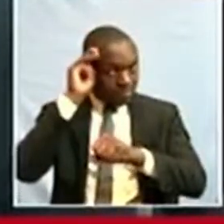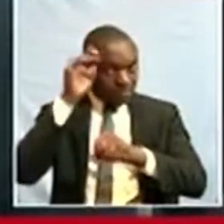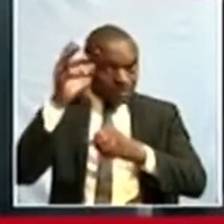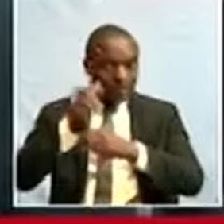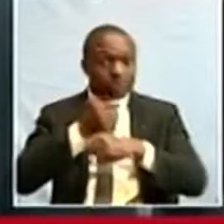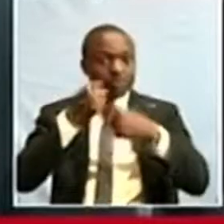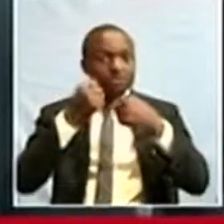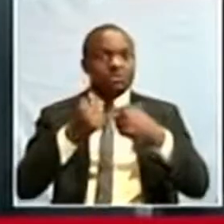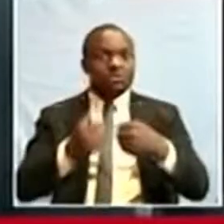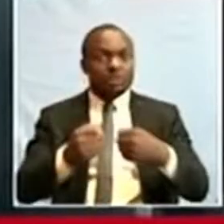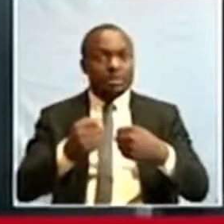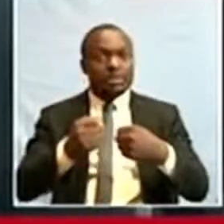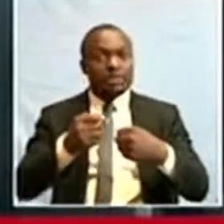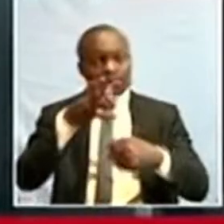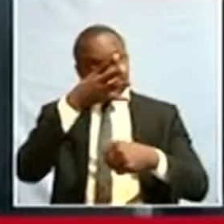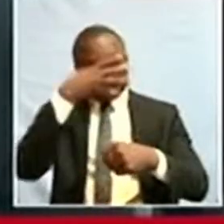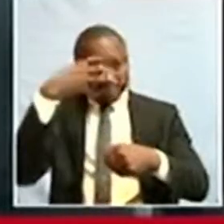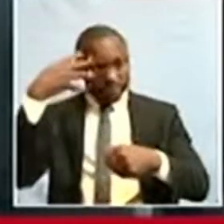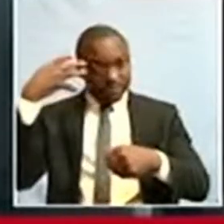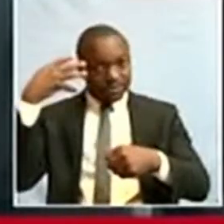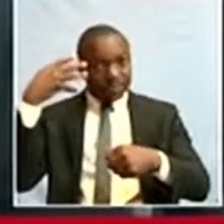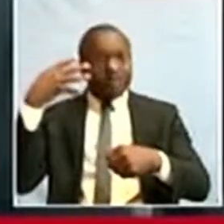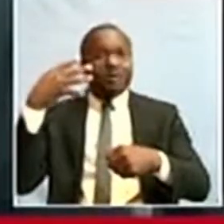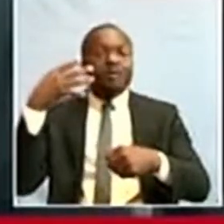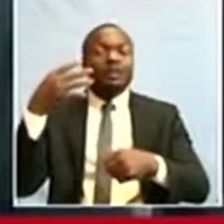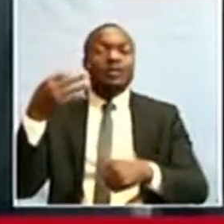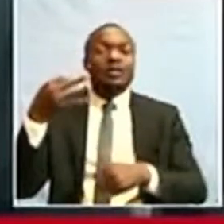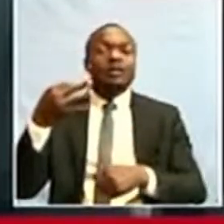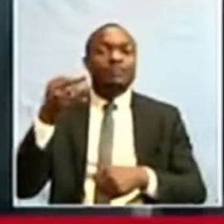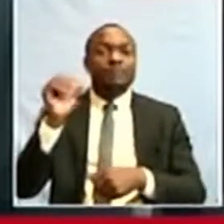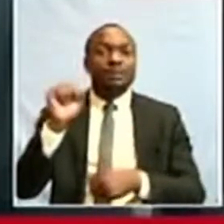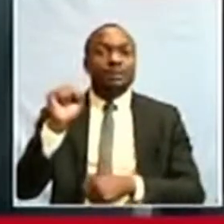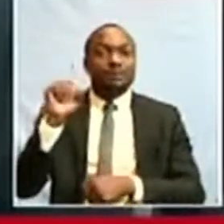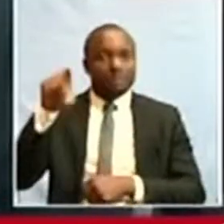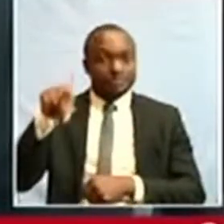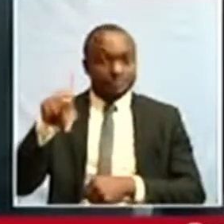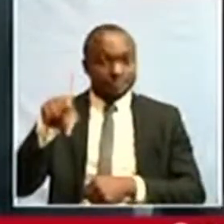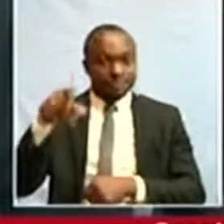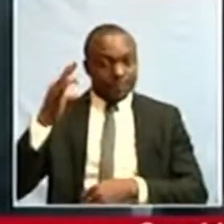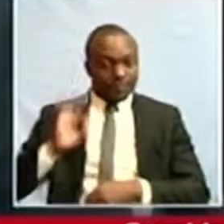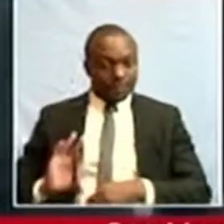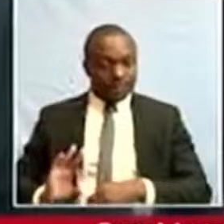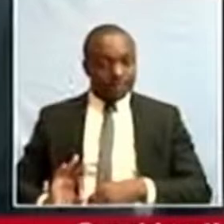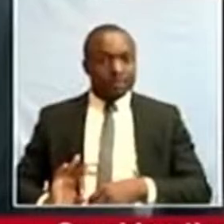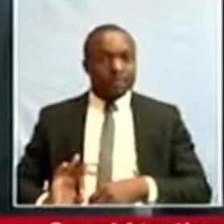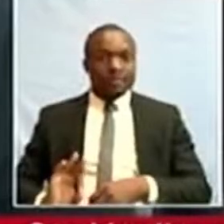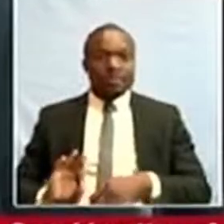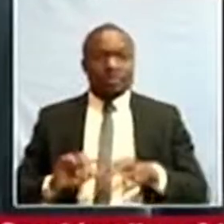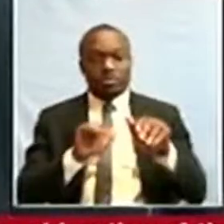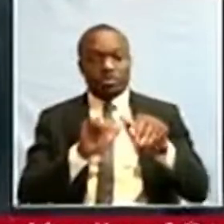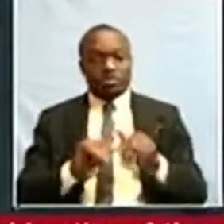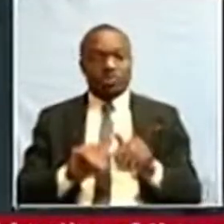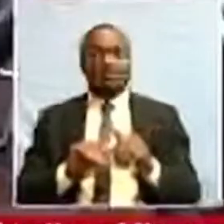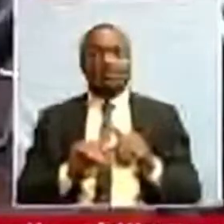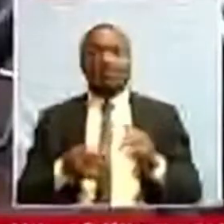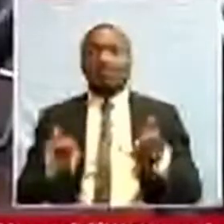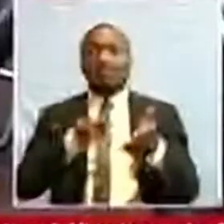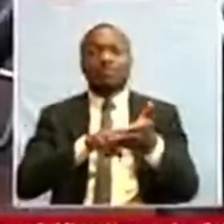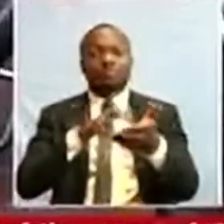process for FSP beneficiaries to prevent the recurrence of similar anomalies? Thank you.